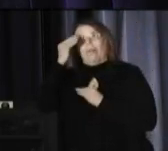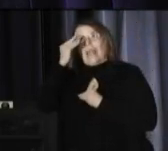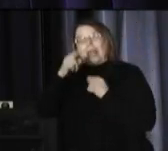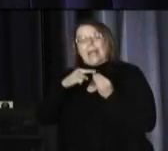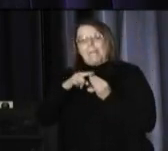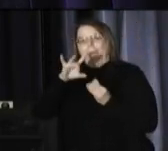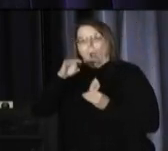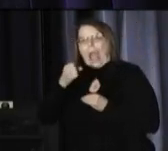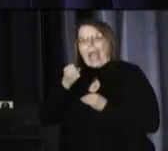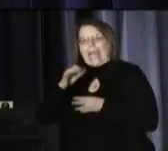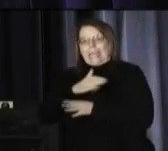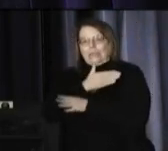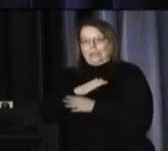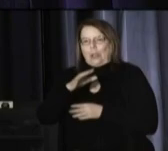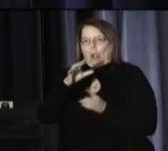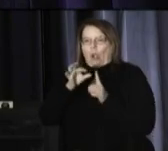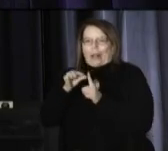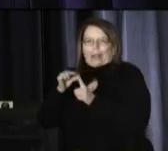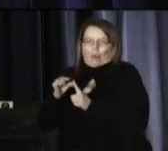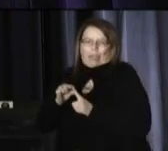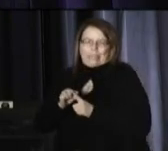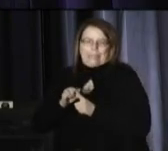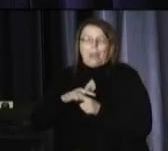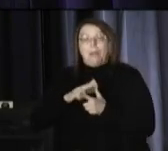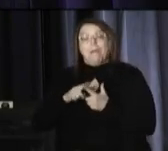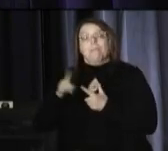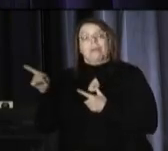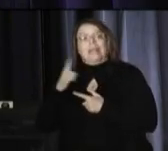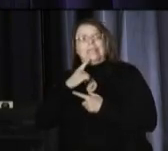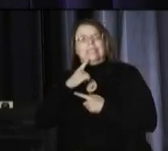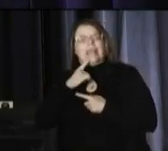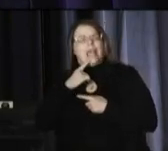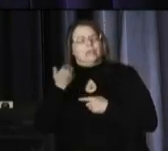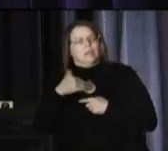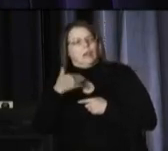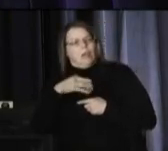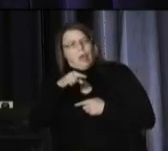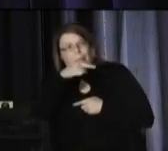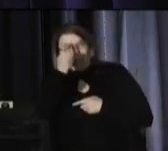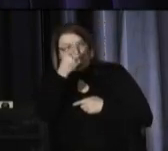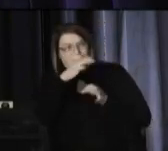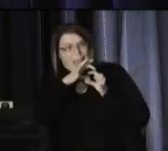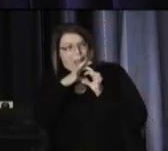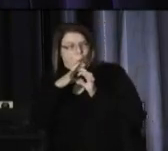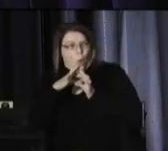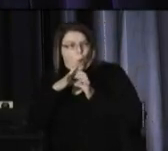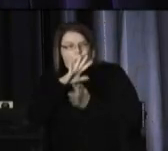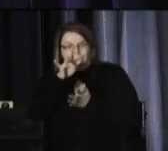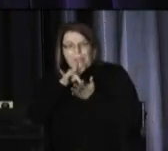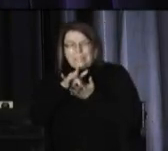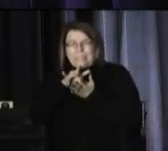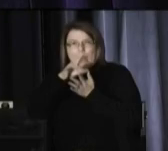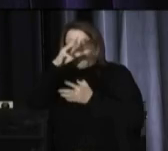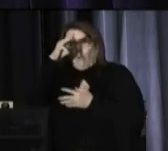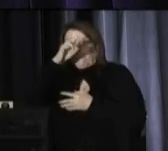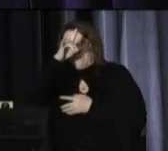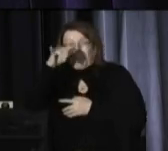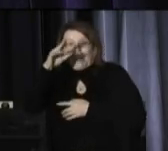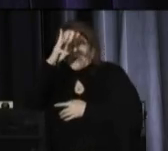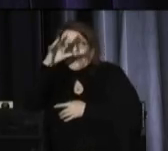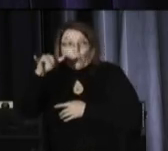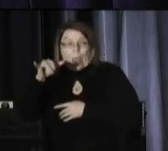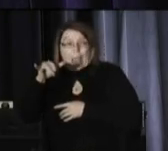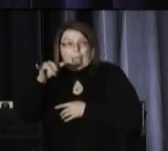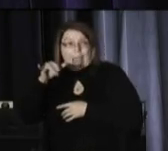soon. But then he says, "The supermassive black hole at the center of the Milky Way recently sparked